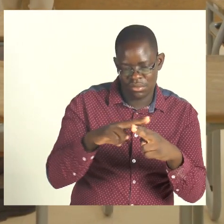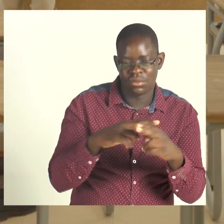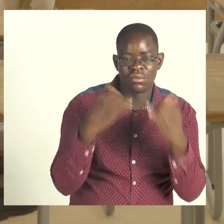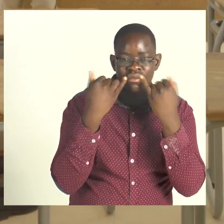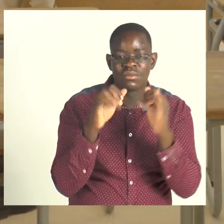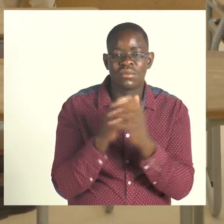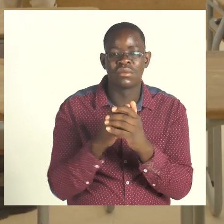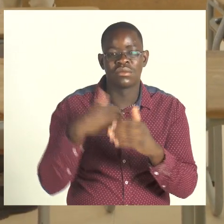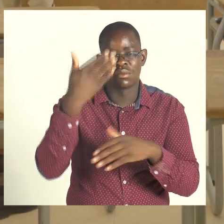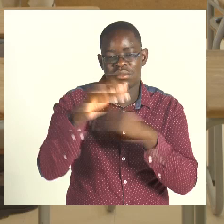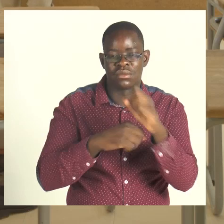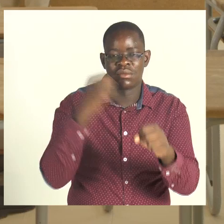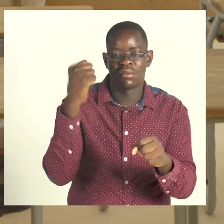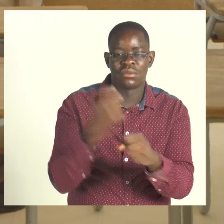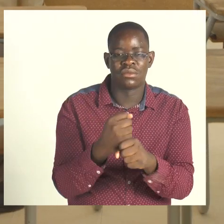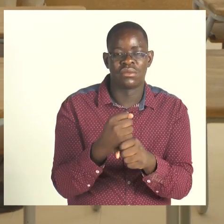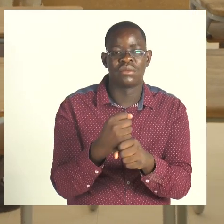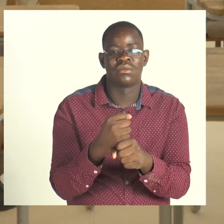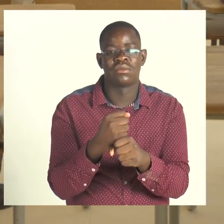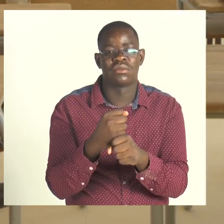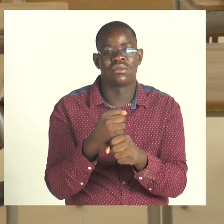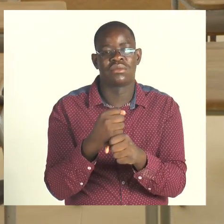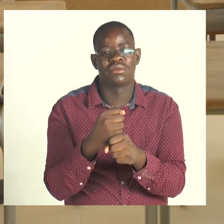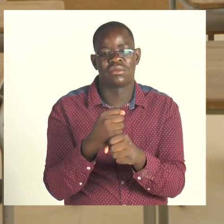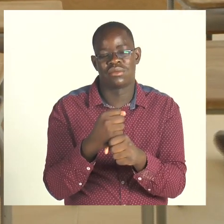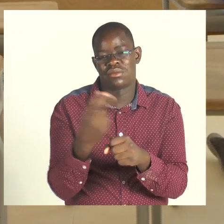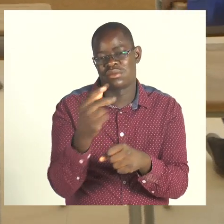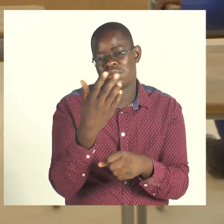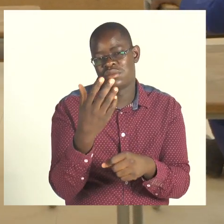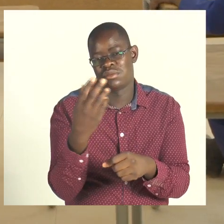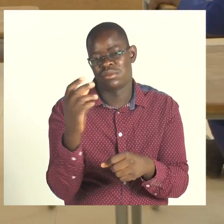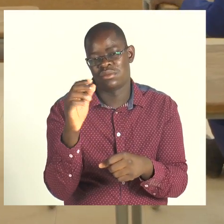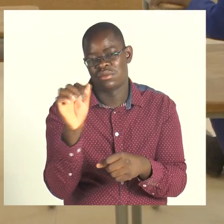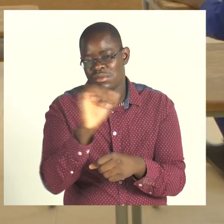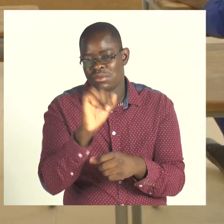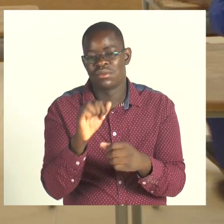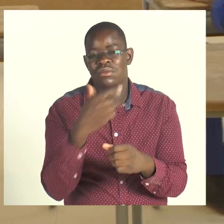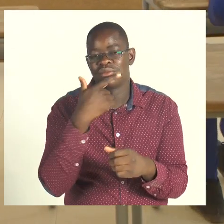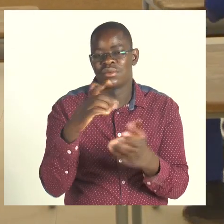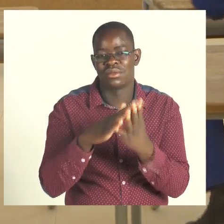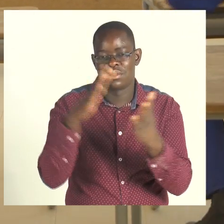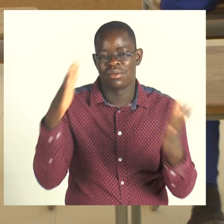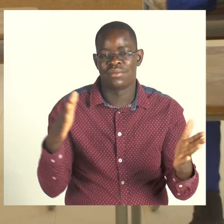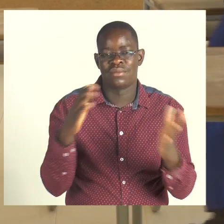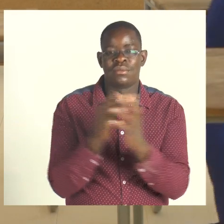tell you, next year you will have your bucky. You guys can be excused. Thank you very much.